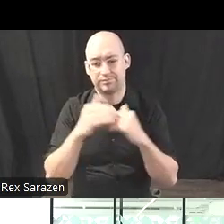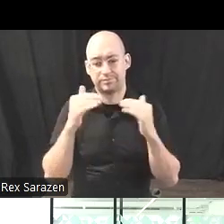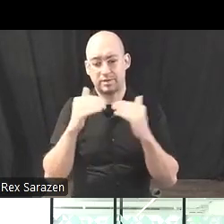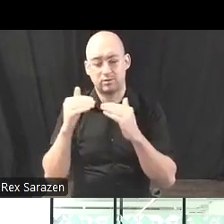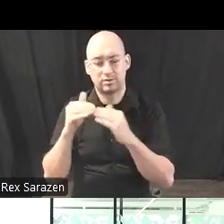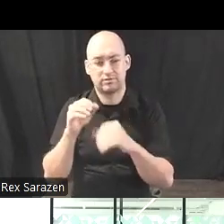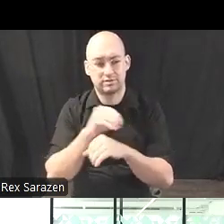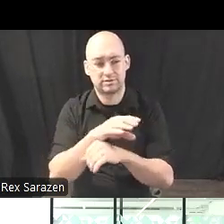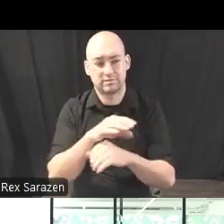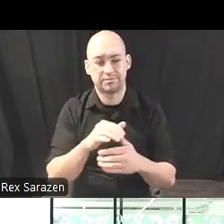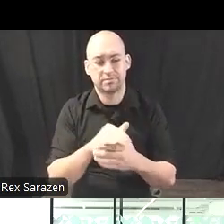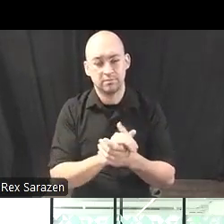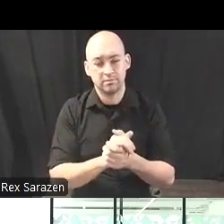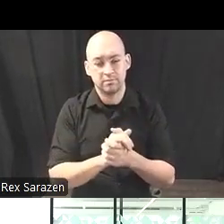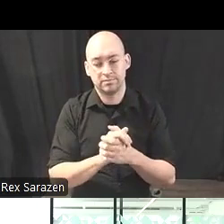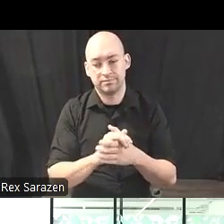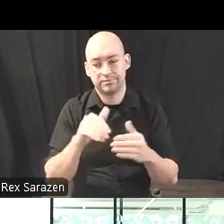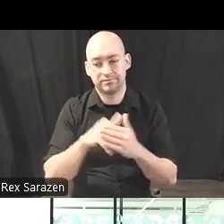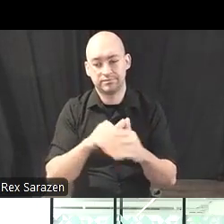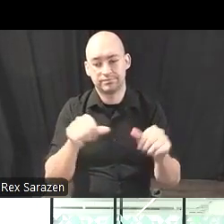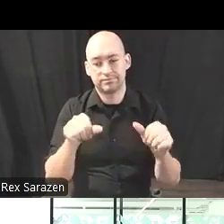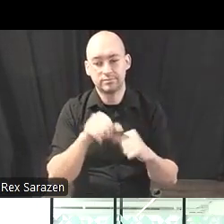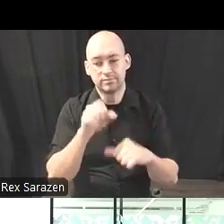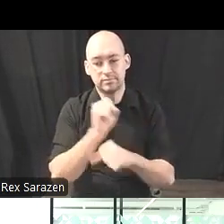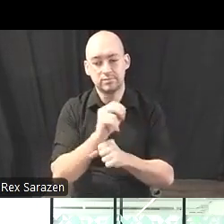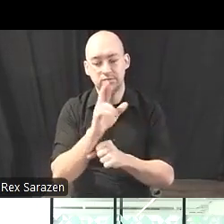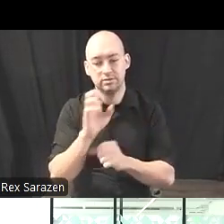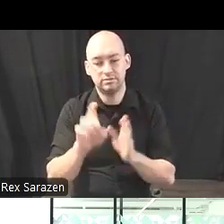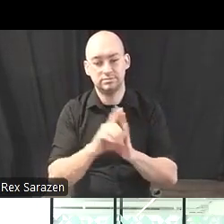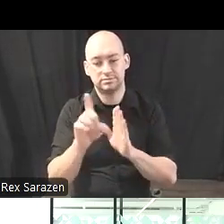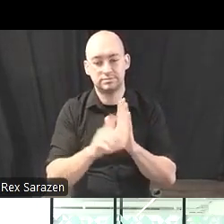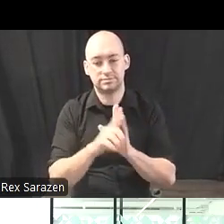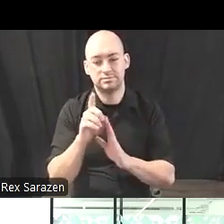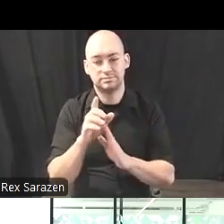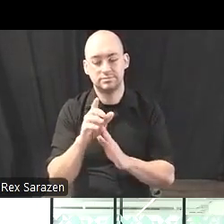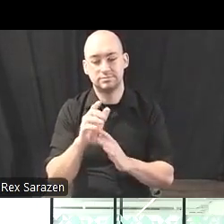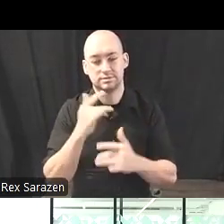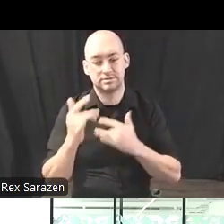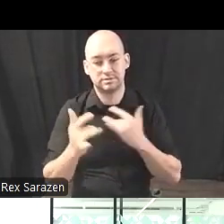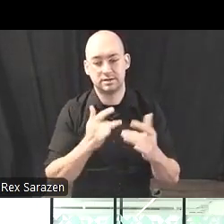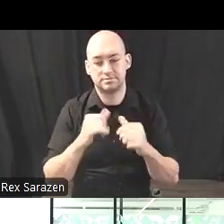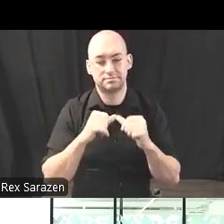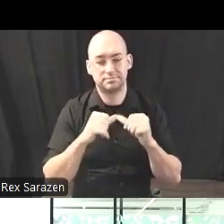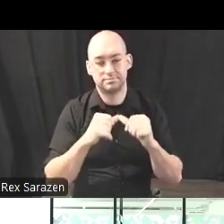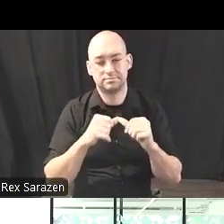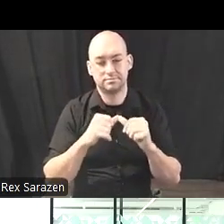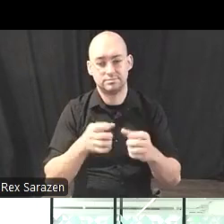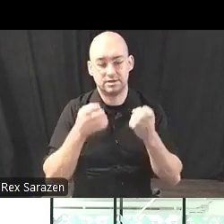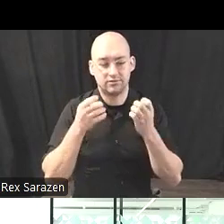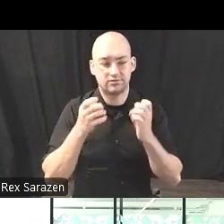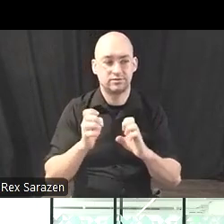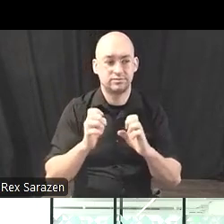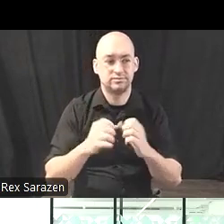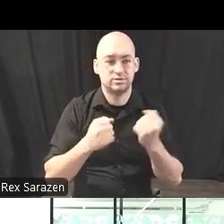In the area of workforce development, we're really excited to continue our efforts to